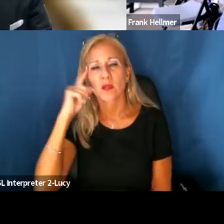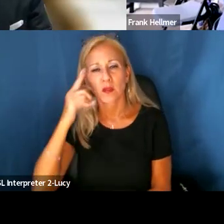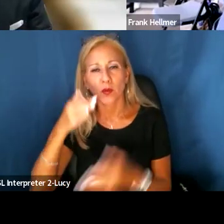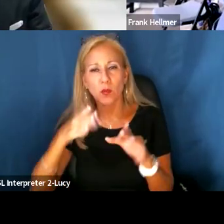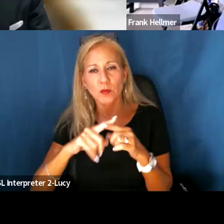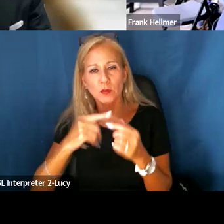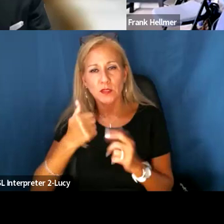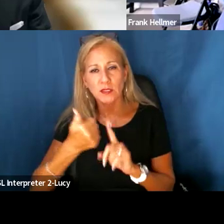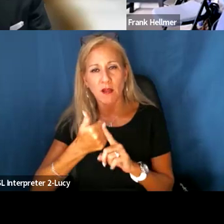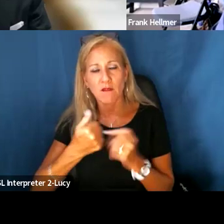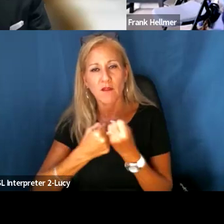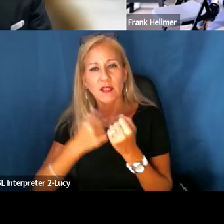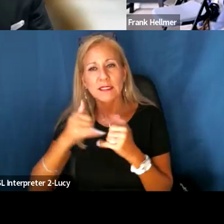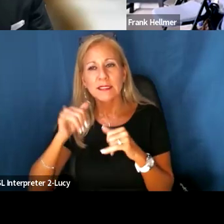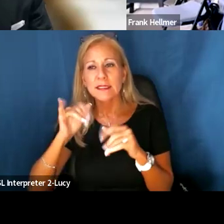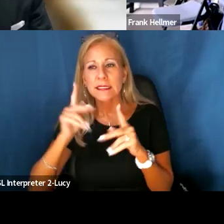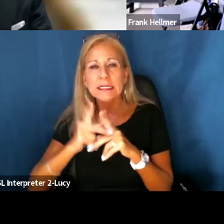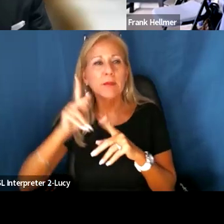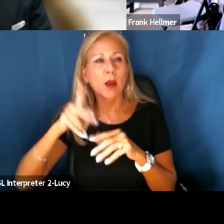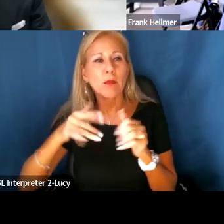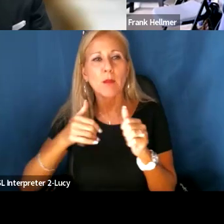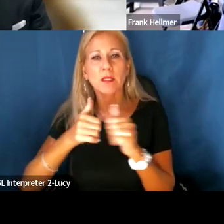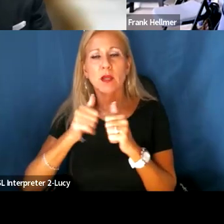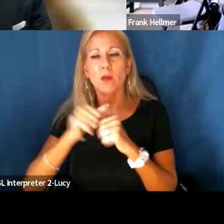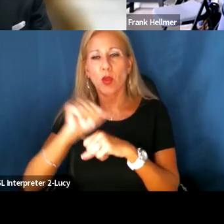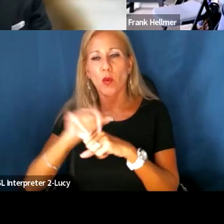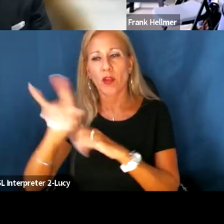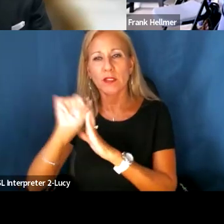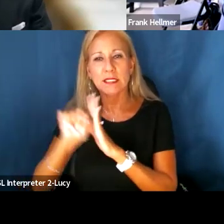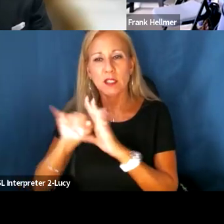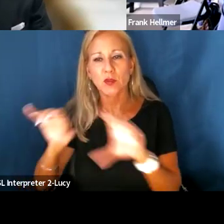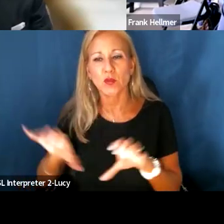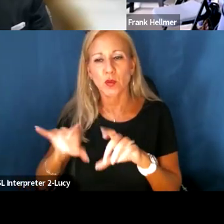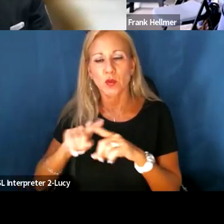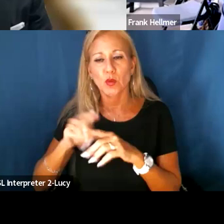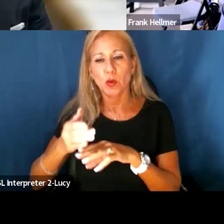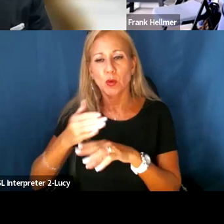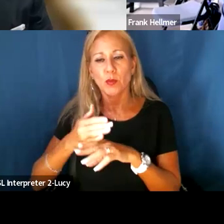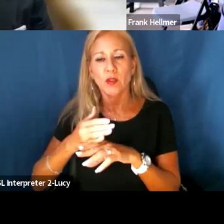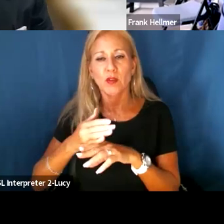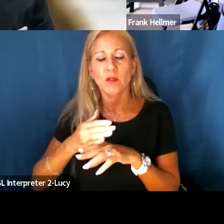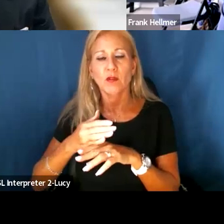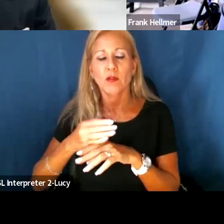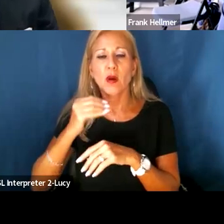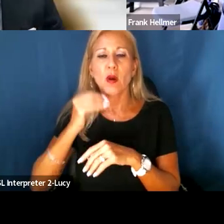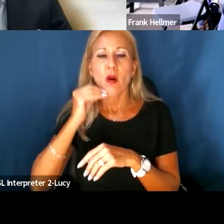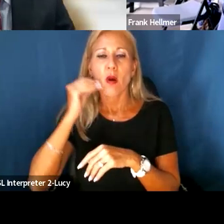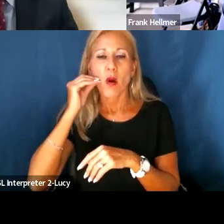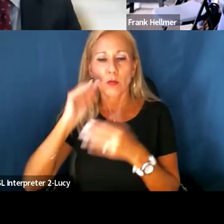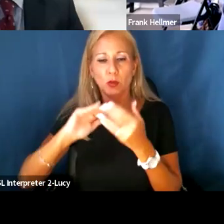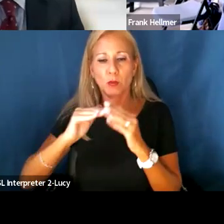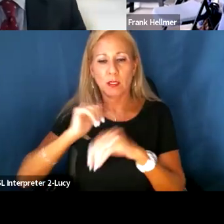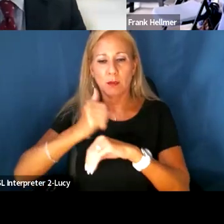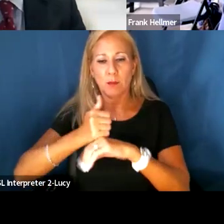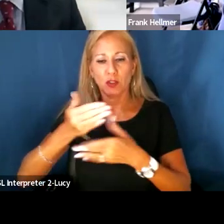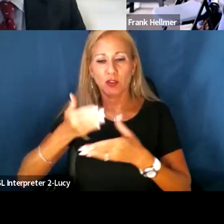that self-advocates can stay up to date on the work that their state is doing to improve home and community-based services under the access rule?